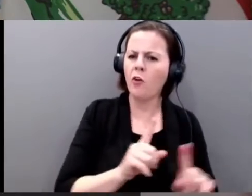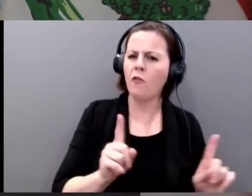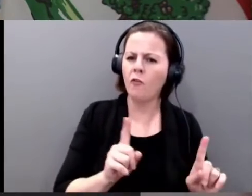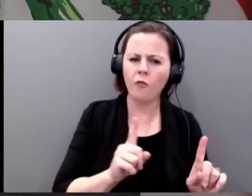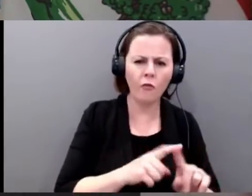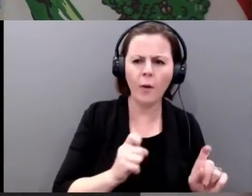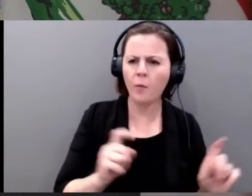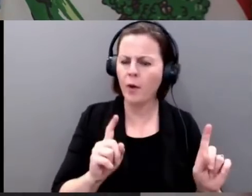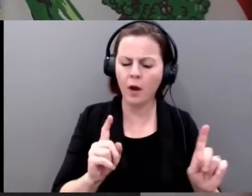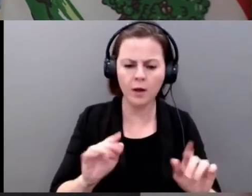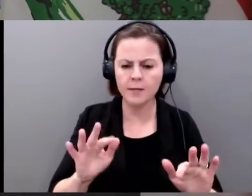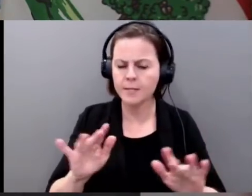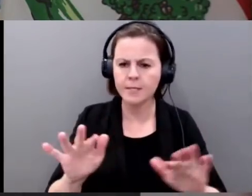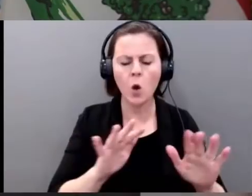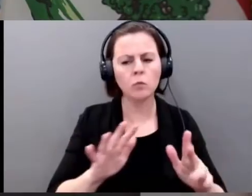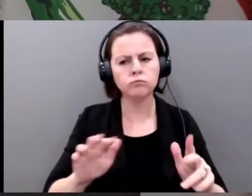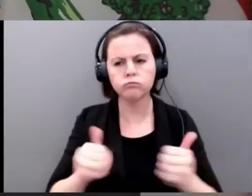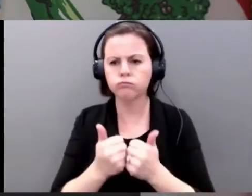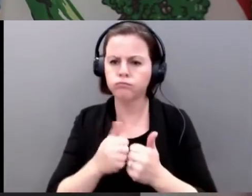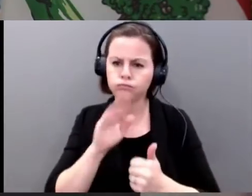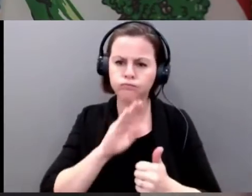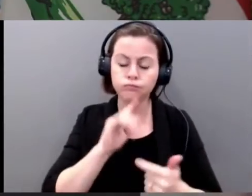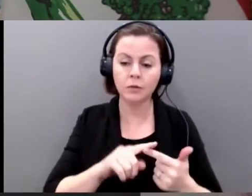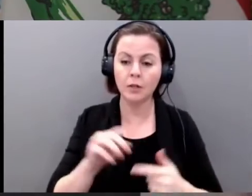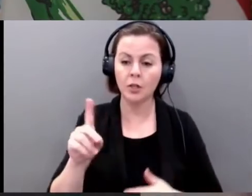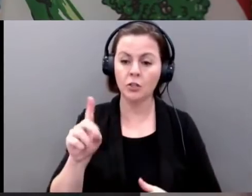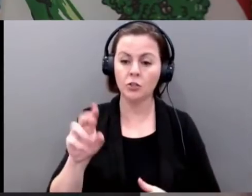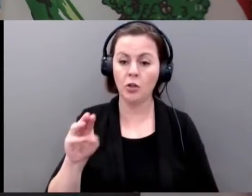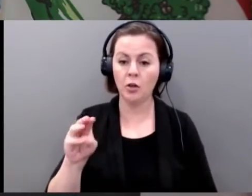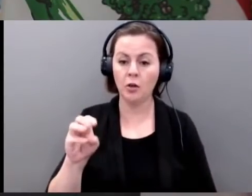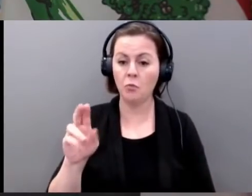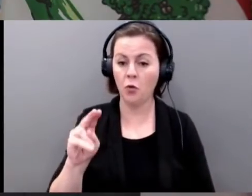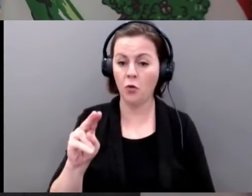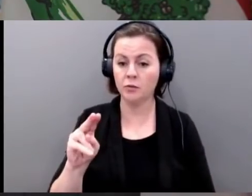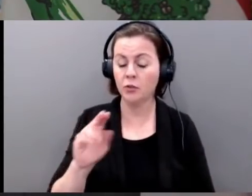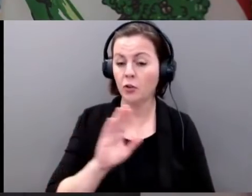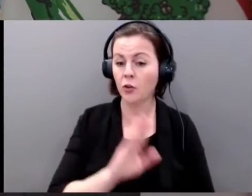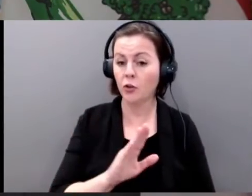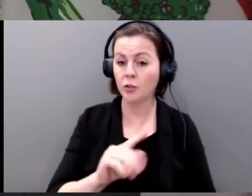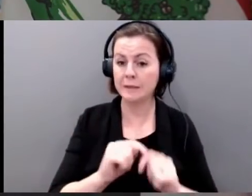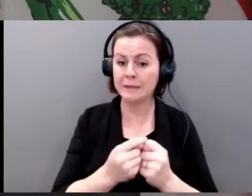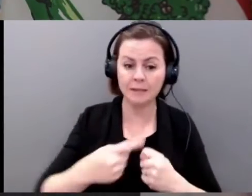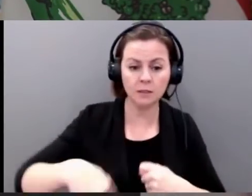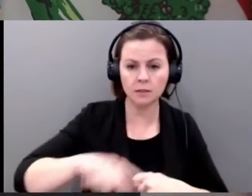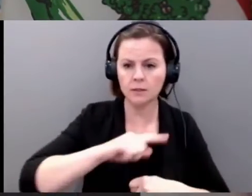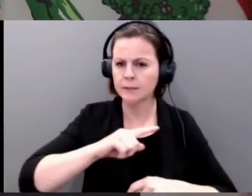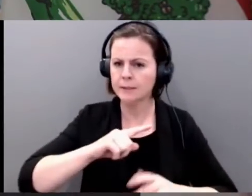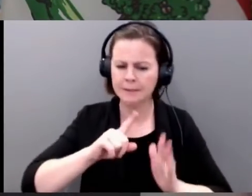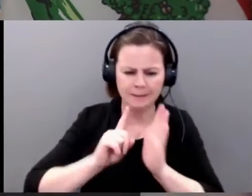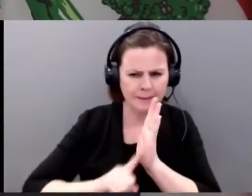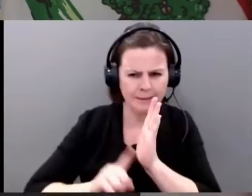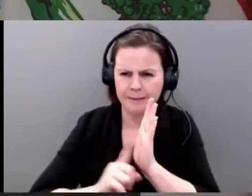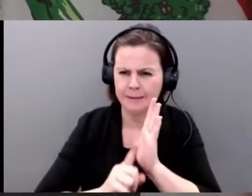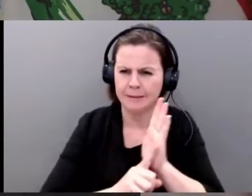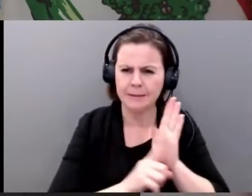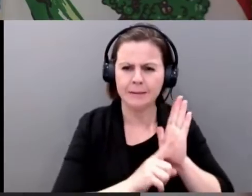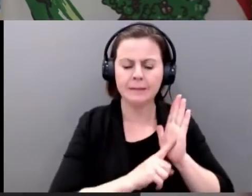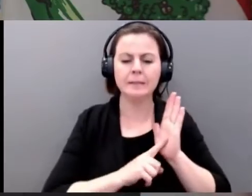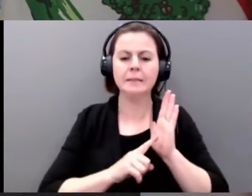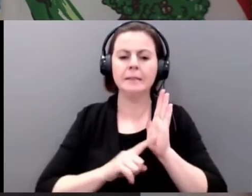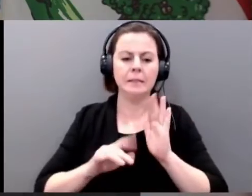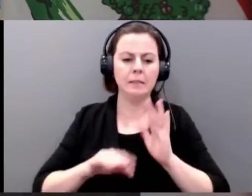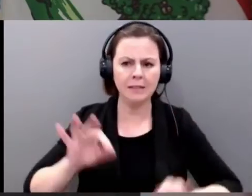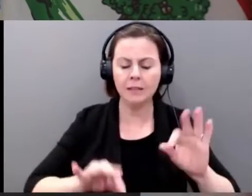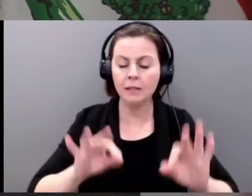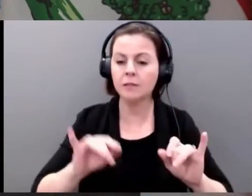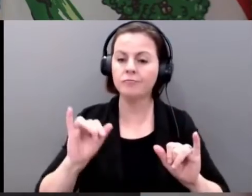all of us have been working around the clock for the last week, and it's becoming clear that in order to stop the spread of